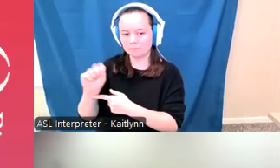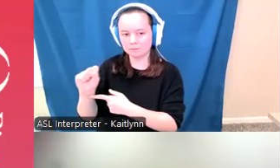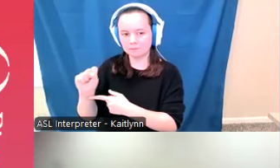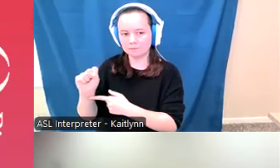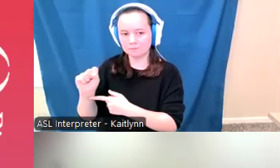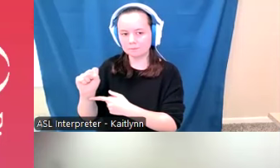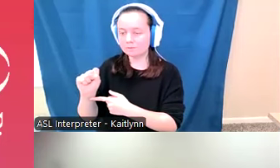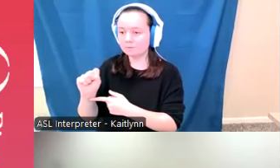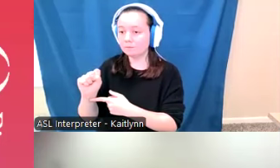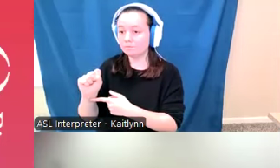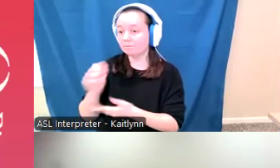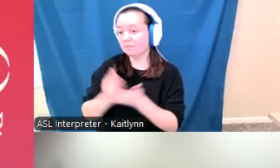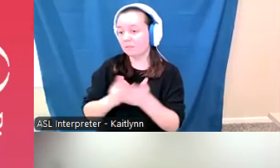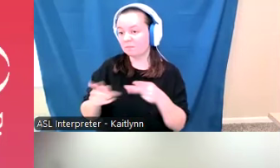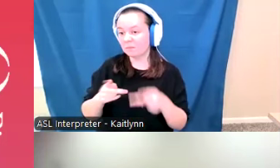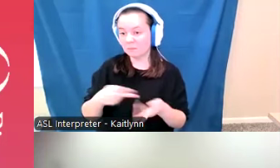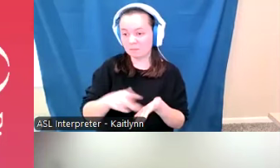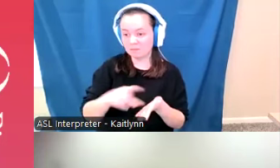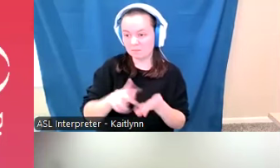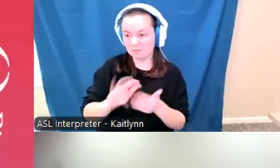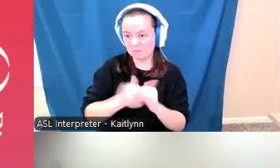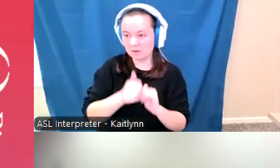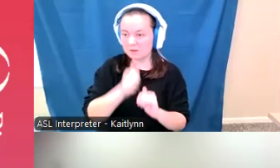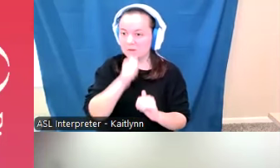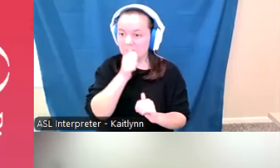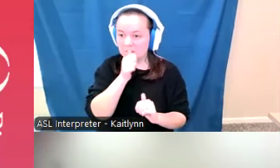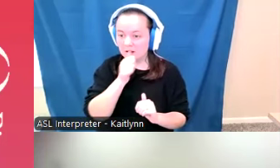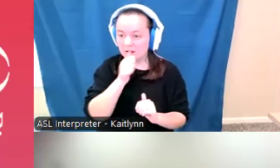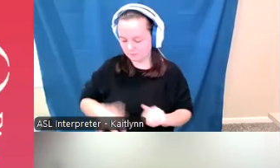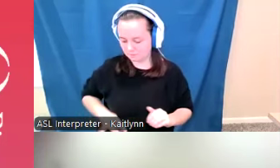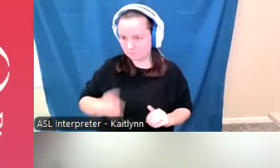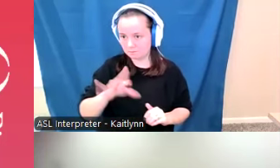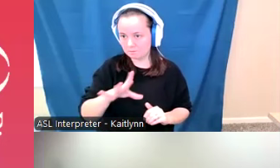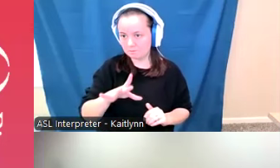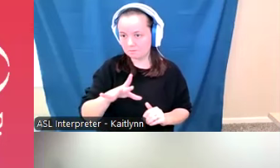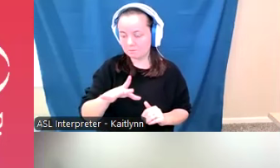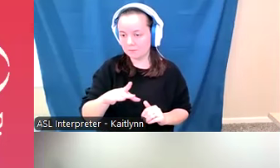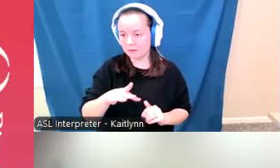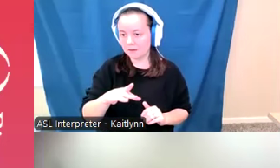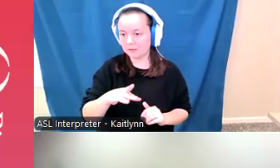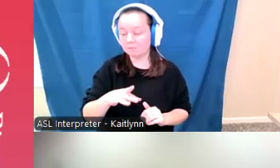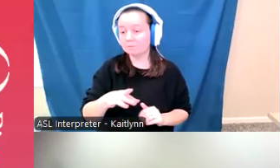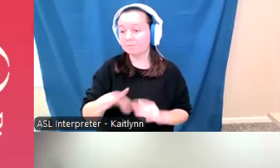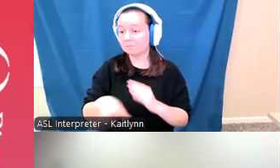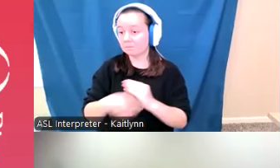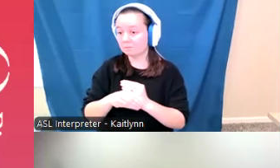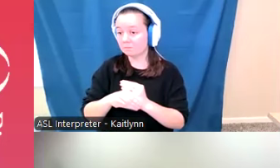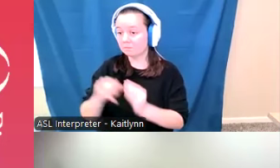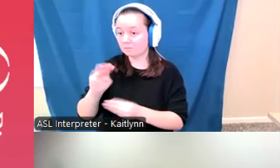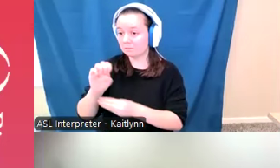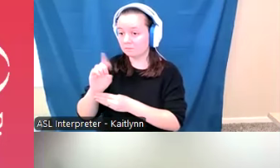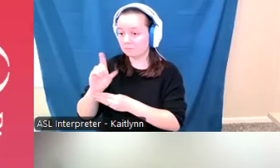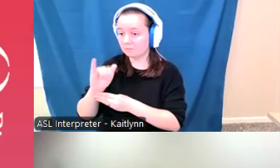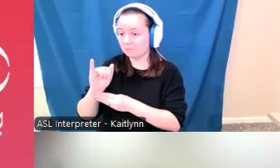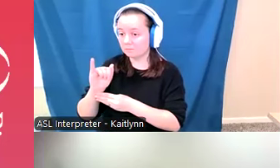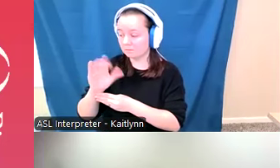Some people pay for these services through private out-of-pocket payments. Additionally, Medicare covers a limited amount